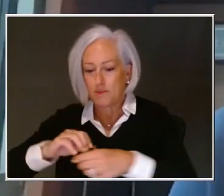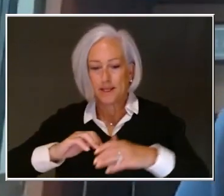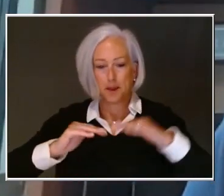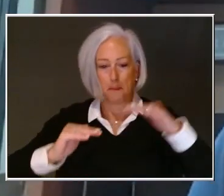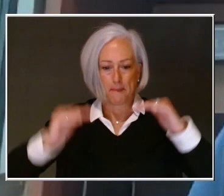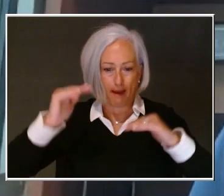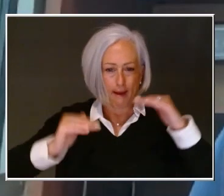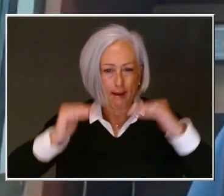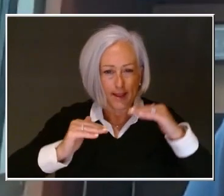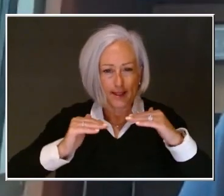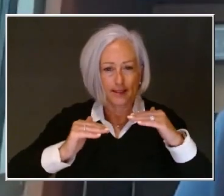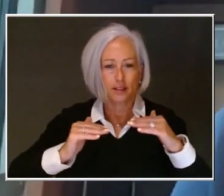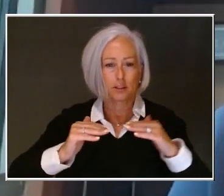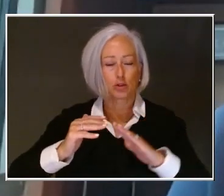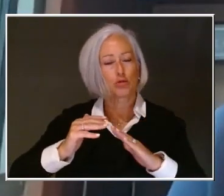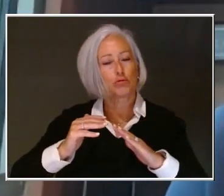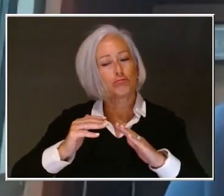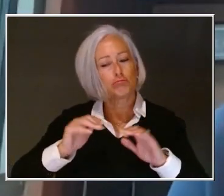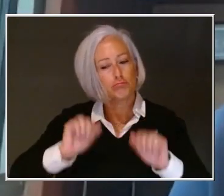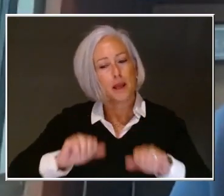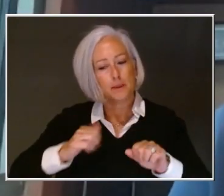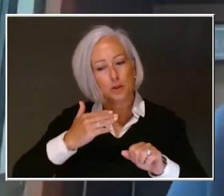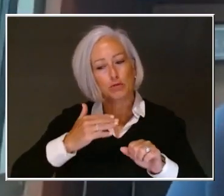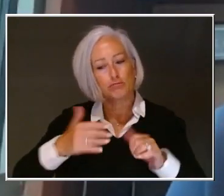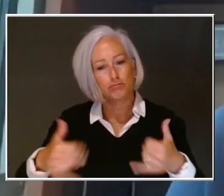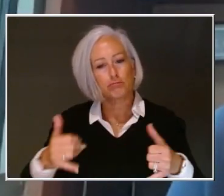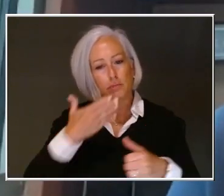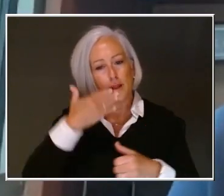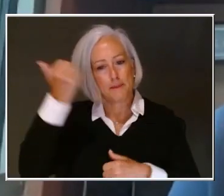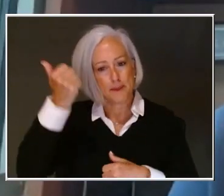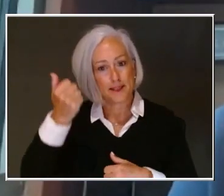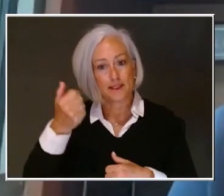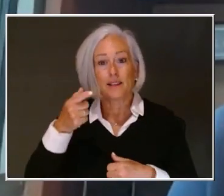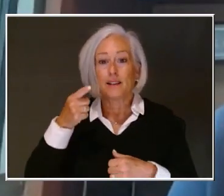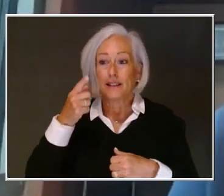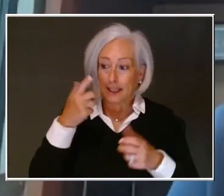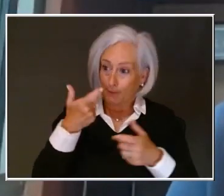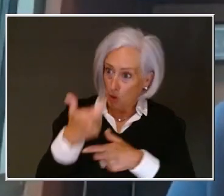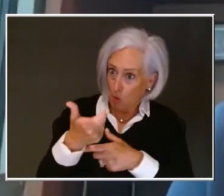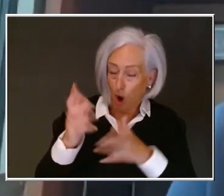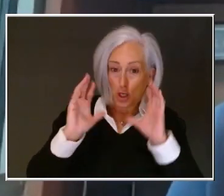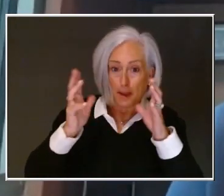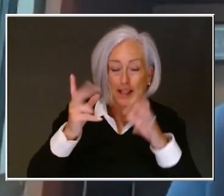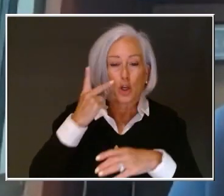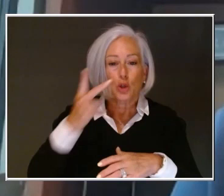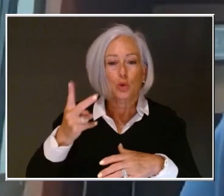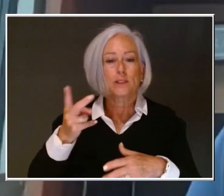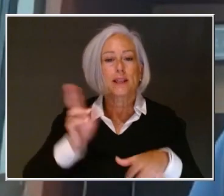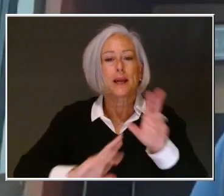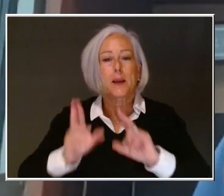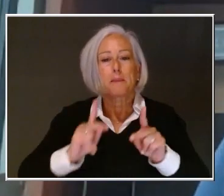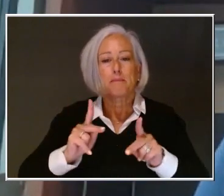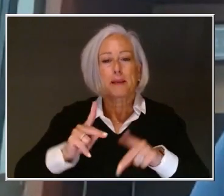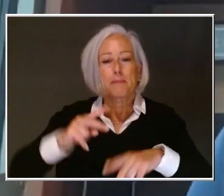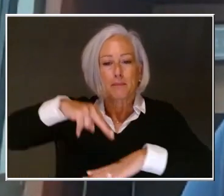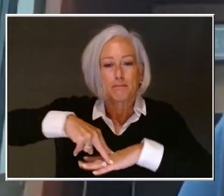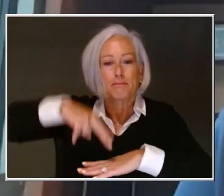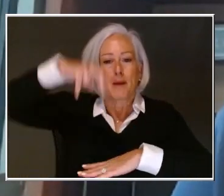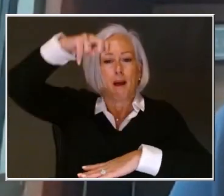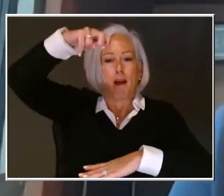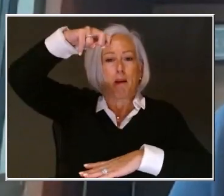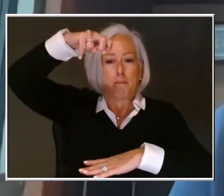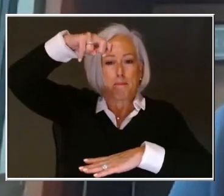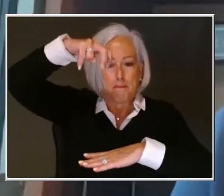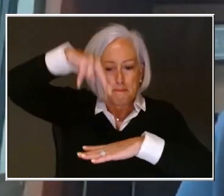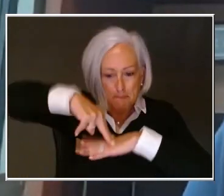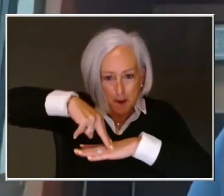then, specific injuries, if you watch basketball, you see people turn ankles. It's If you land on that hard surface, sometimes you land on somebody else's